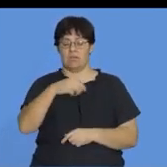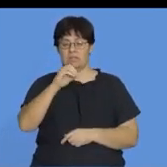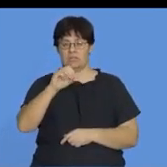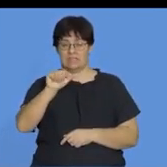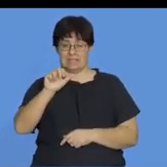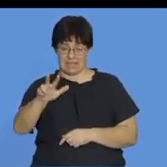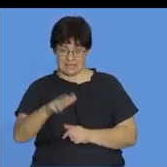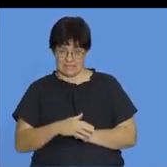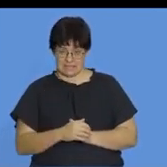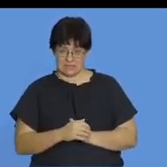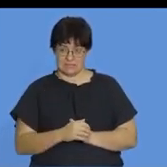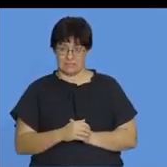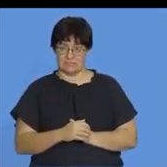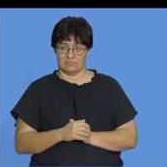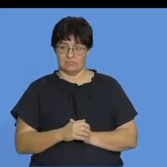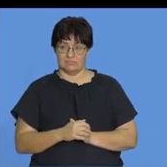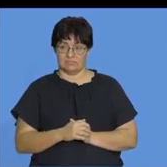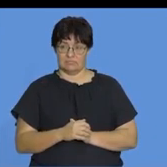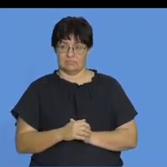right? So